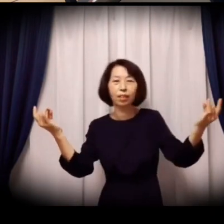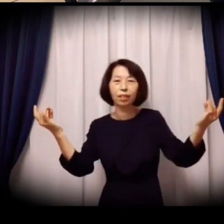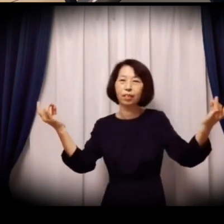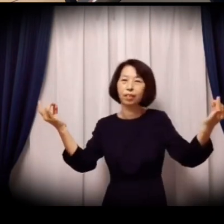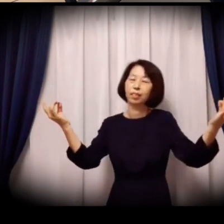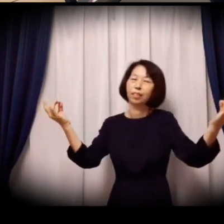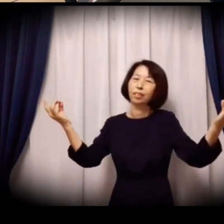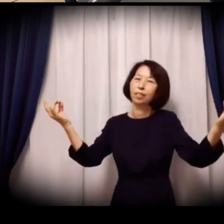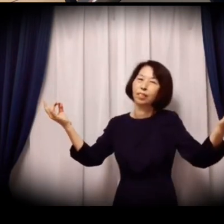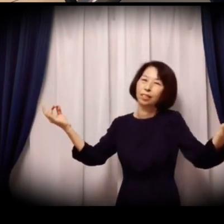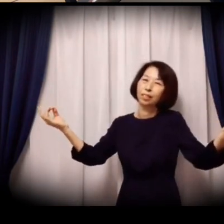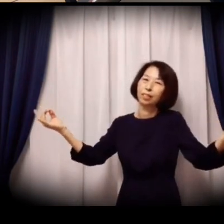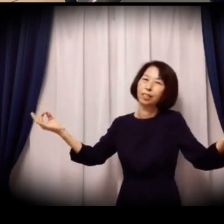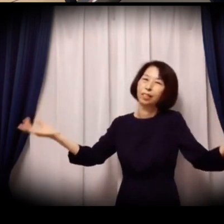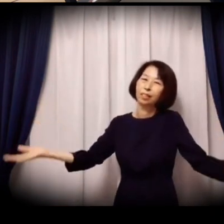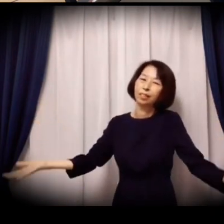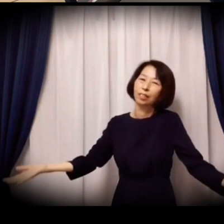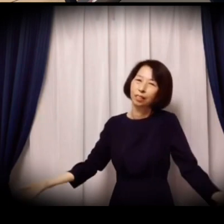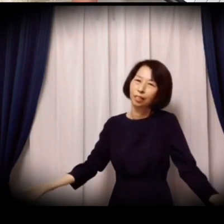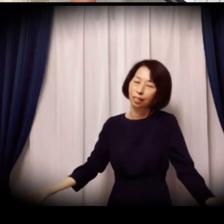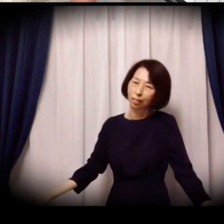At all